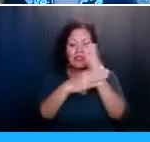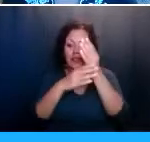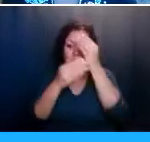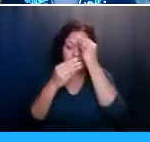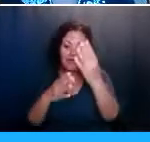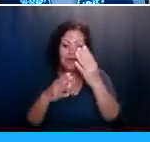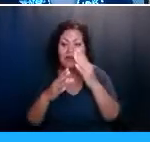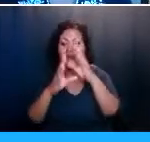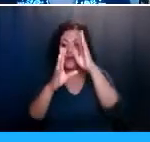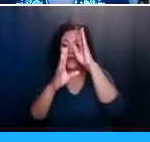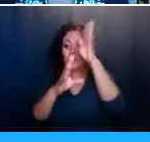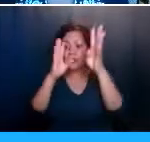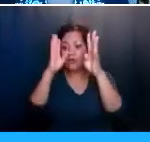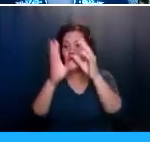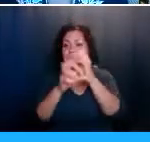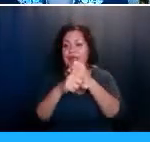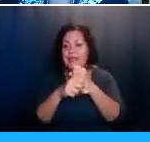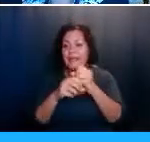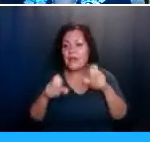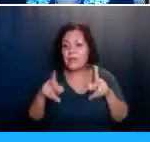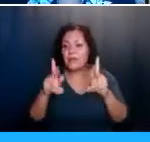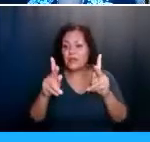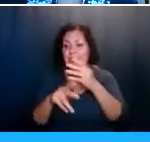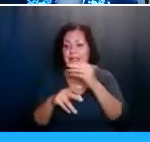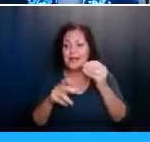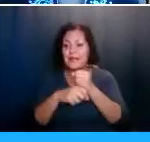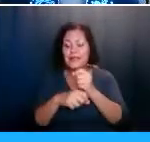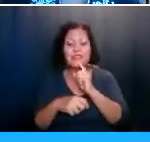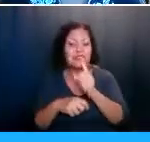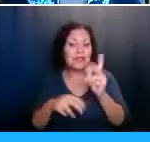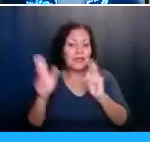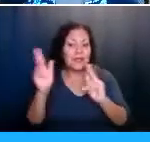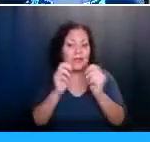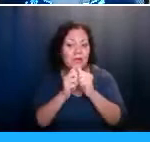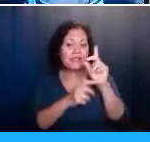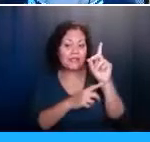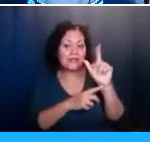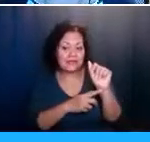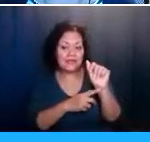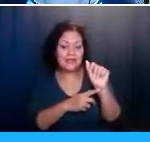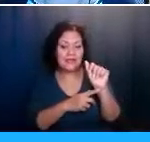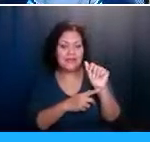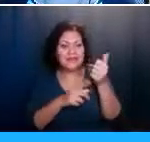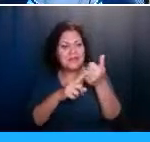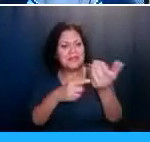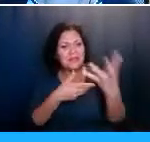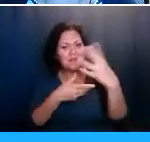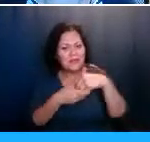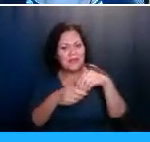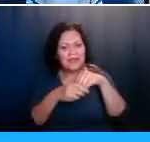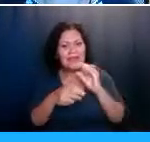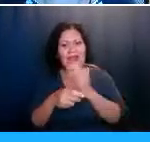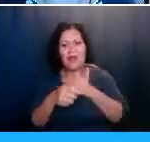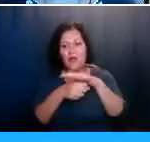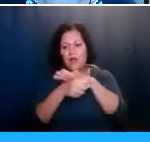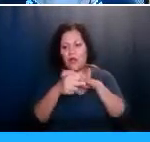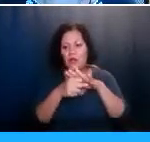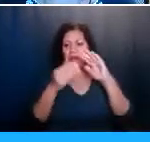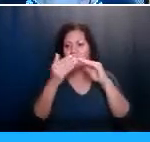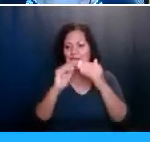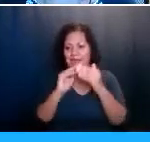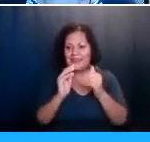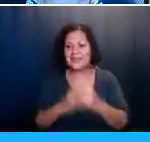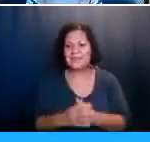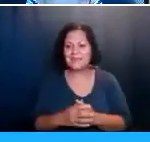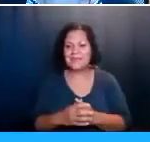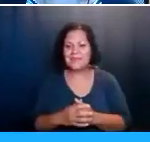opportunities, and just making sure that people with disabilities are engaged in our local community. So